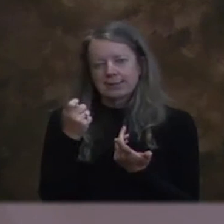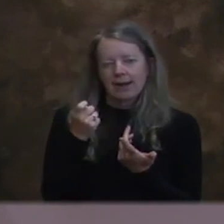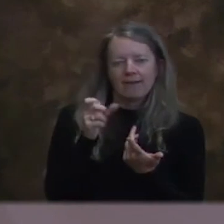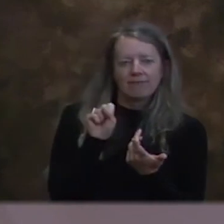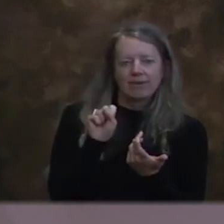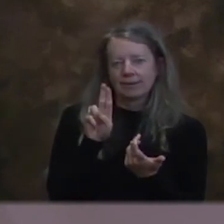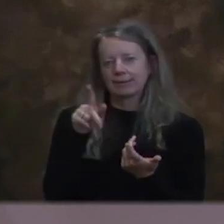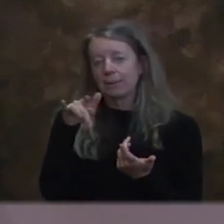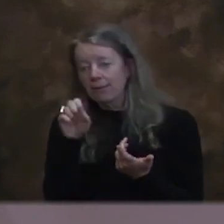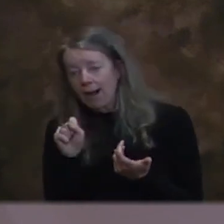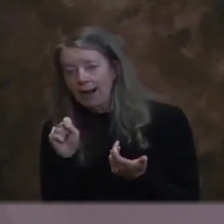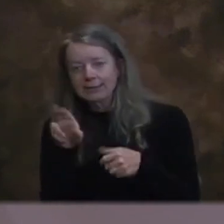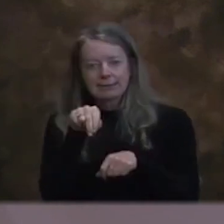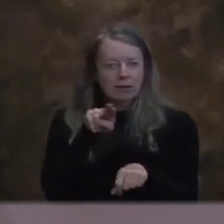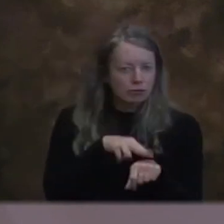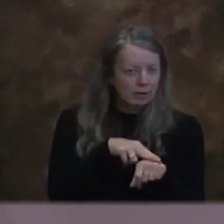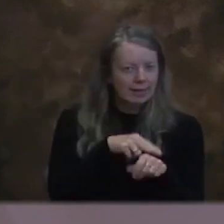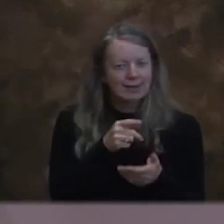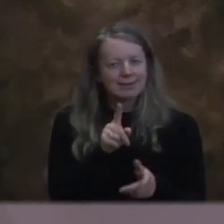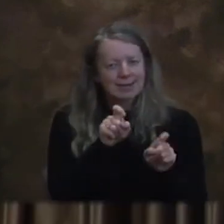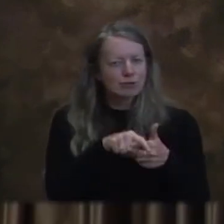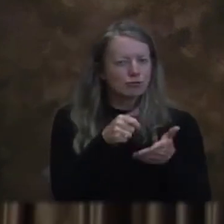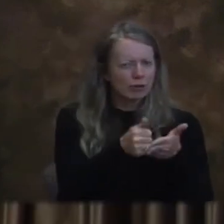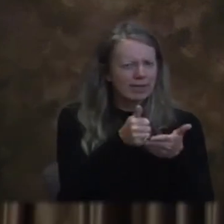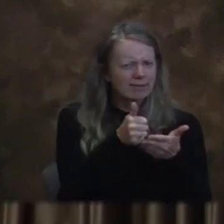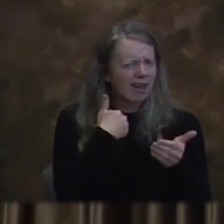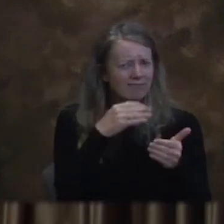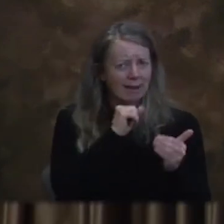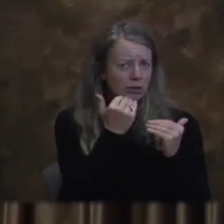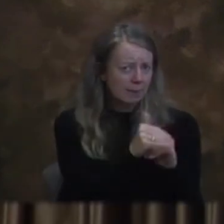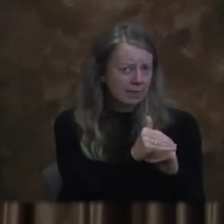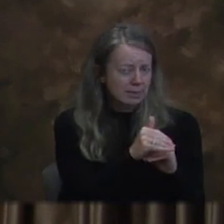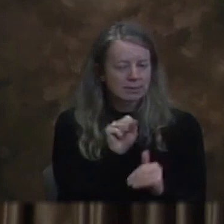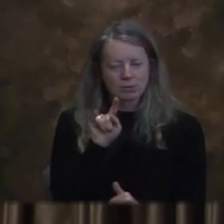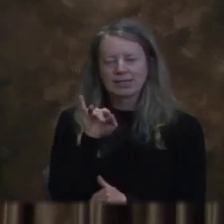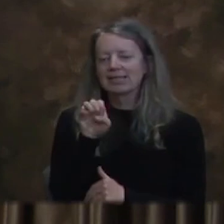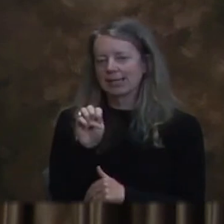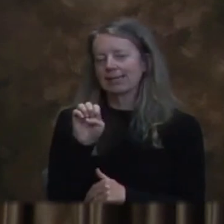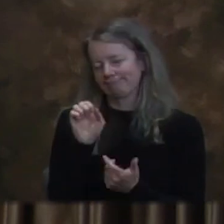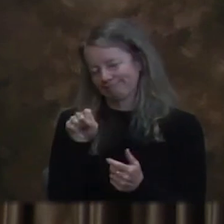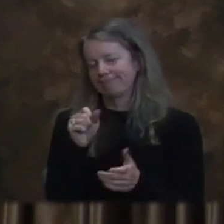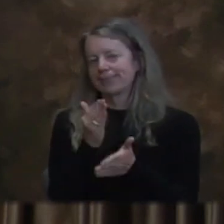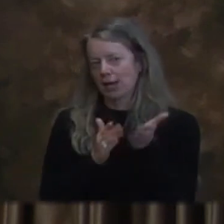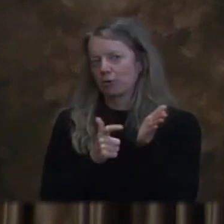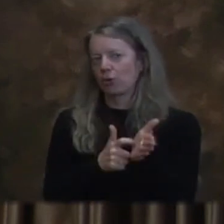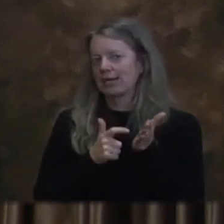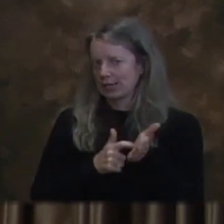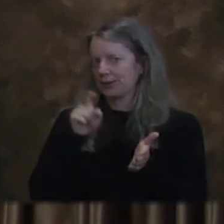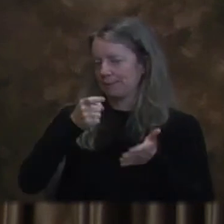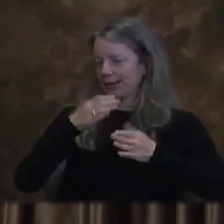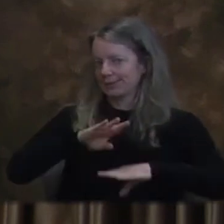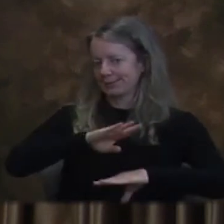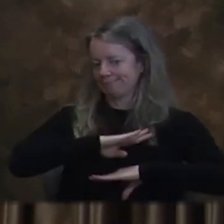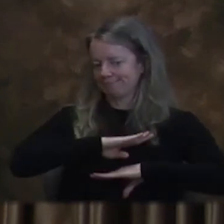or kind of where are we there? That's right. So there are some criteria that have to be met. I won't go